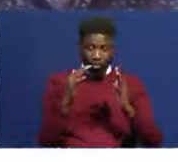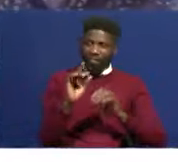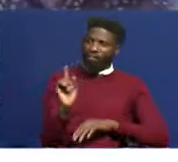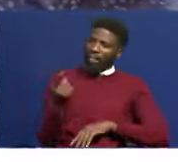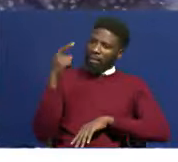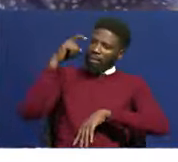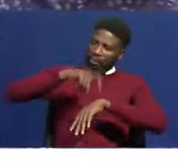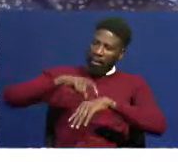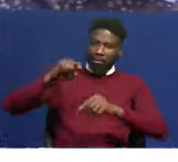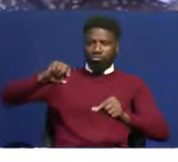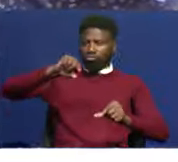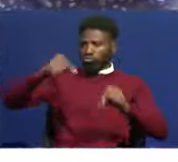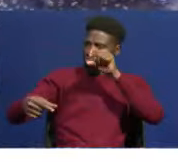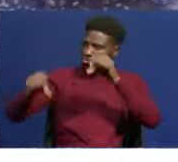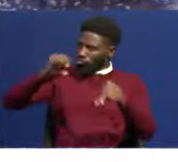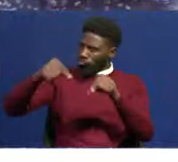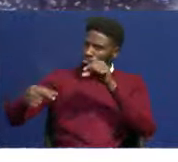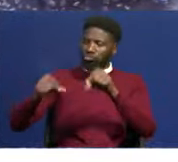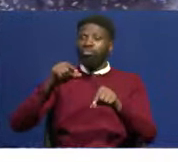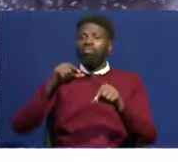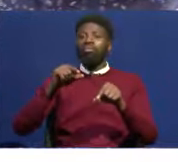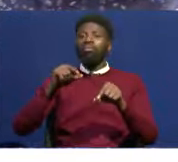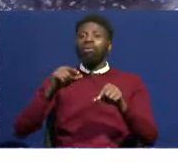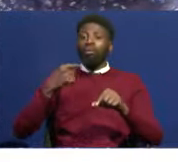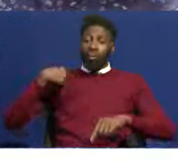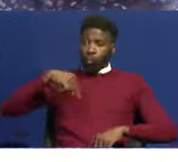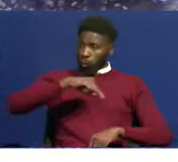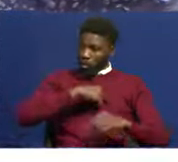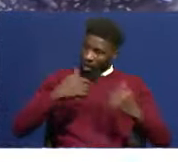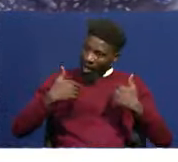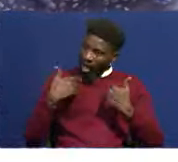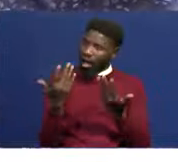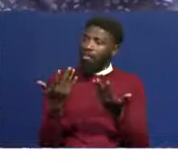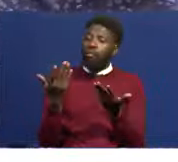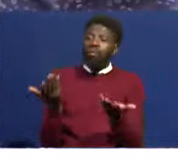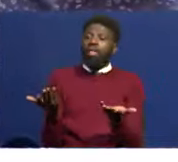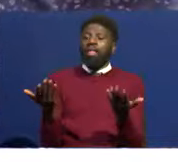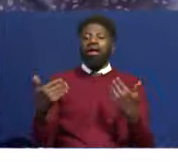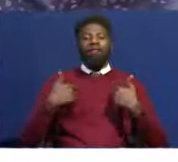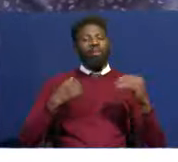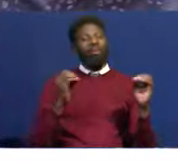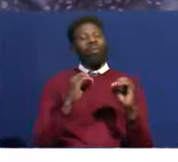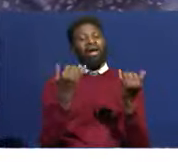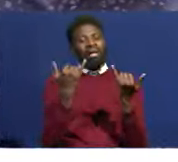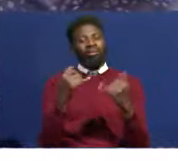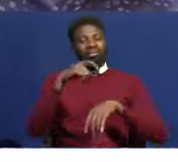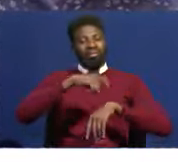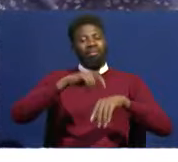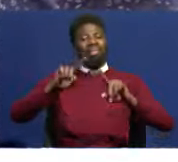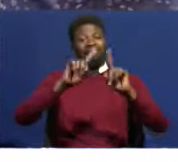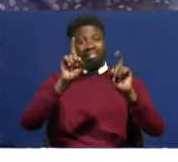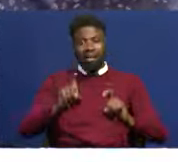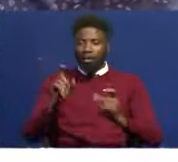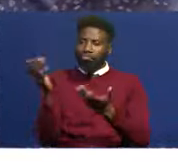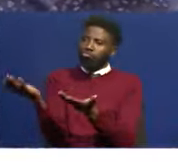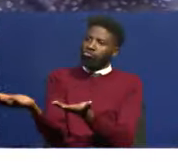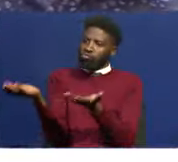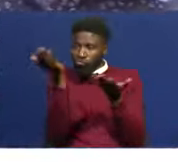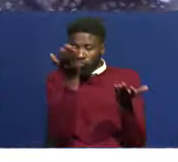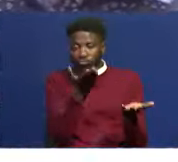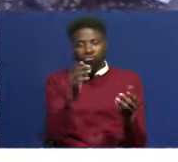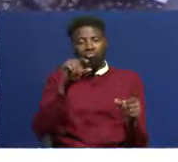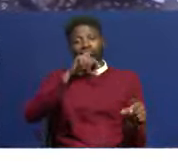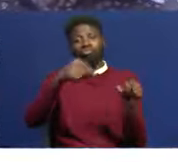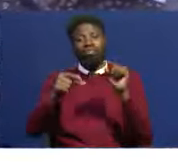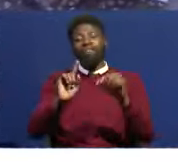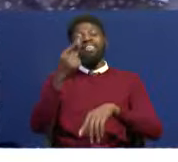have the apparatus that they can see. And now this being an exam, and they have come for the first time, what we are expecting